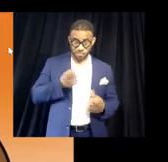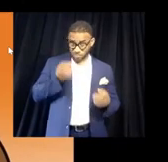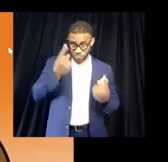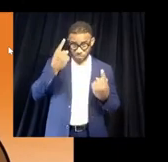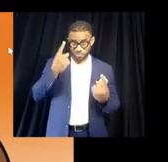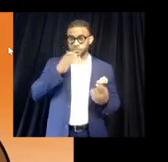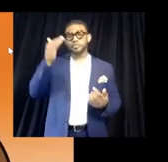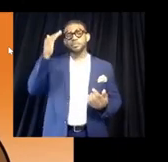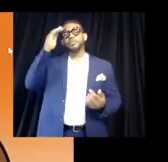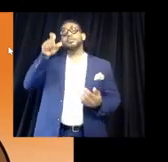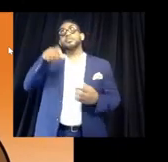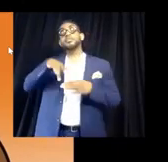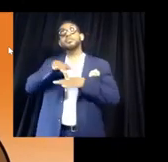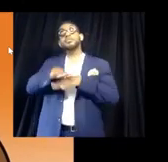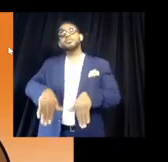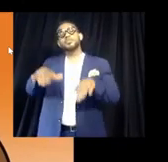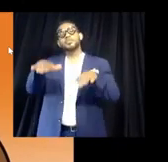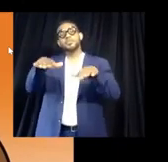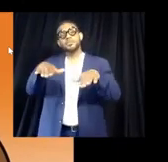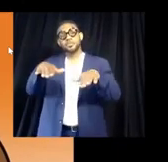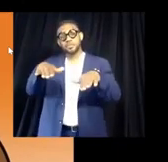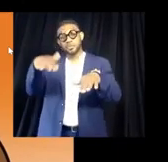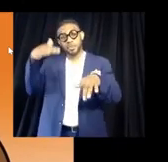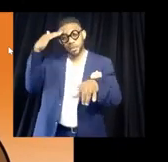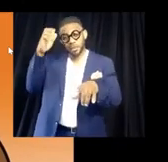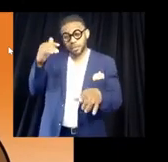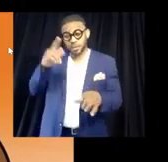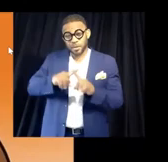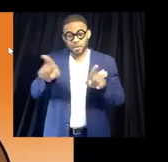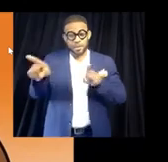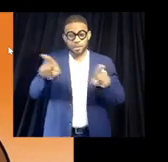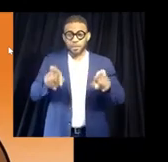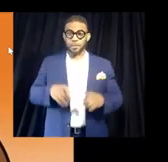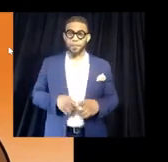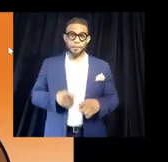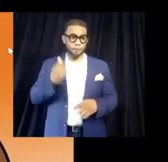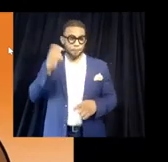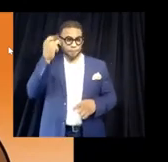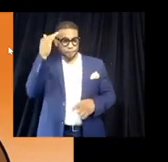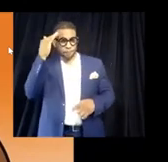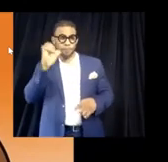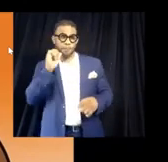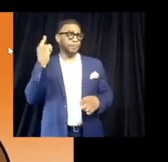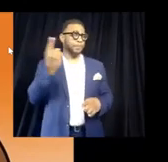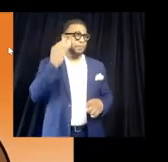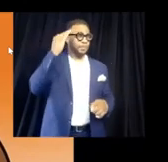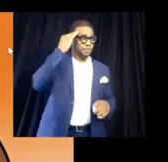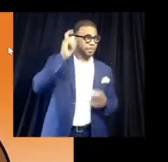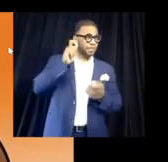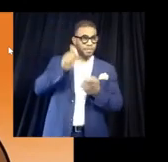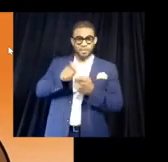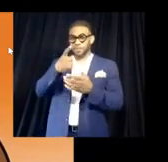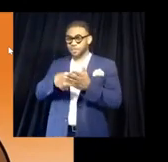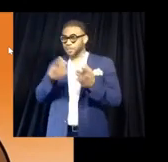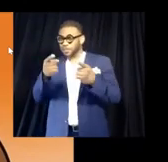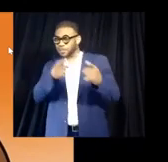this non-competence that is the competence needed in early childhood. The competence of knowing differently. The competence of not always